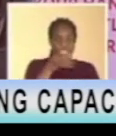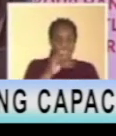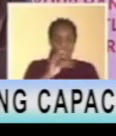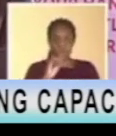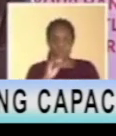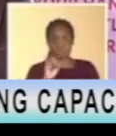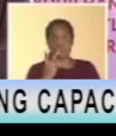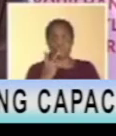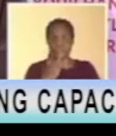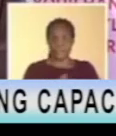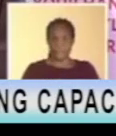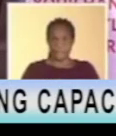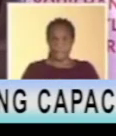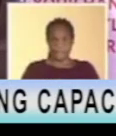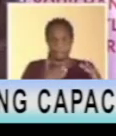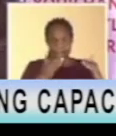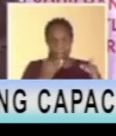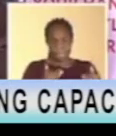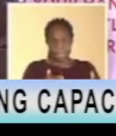2,802, and